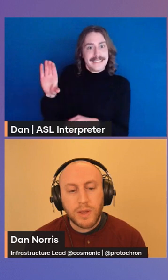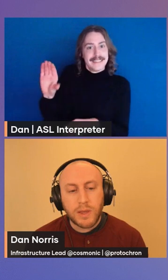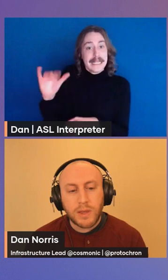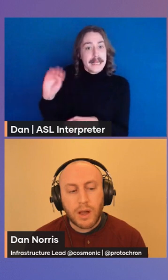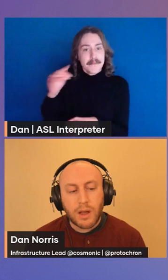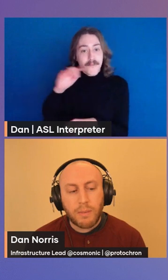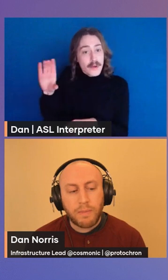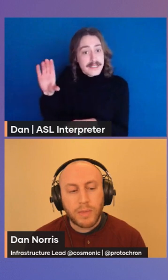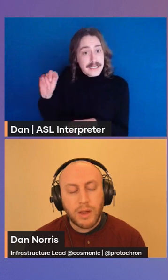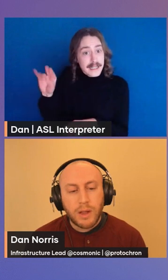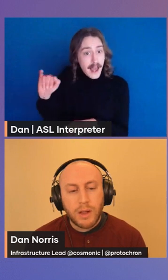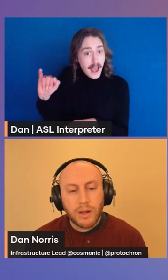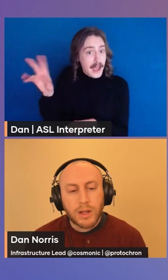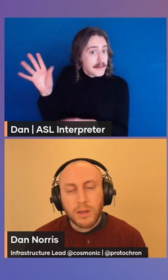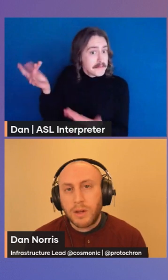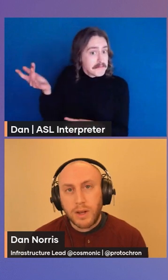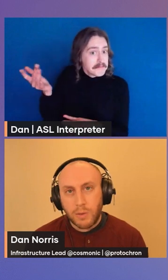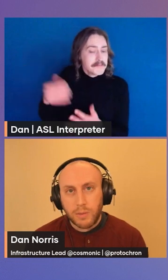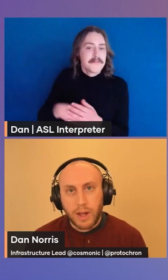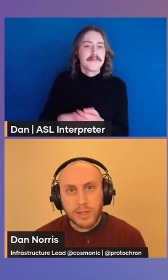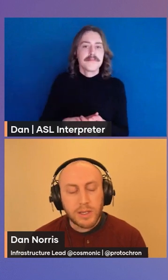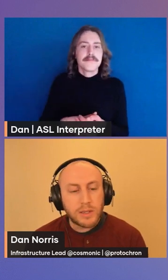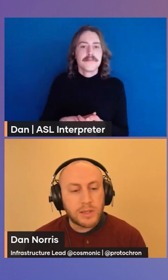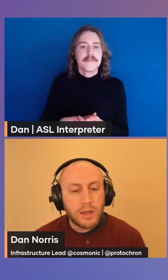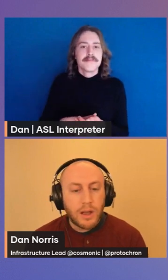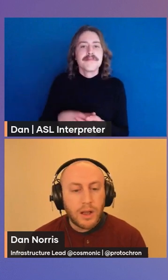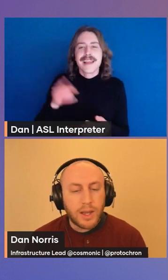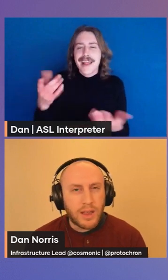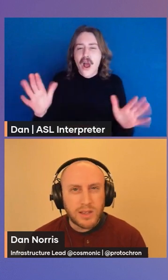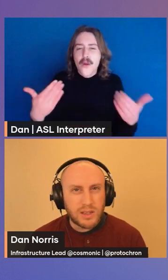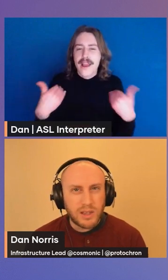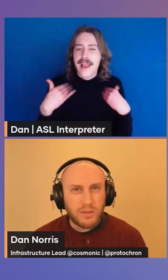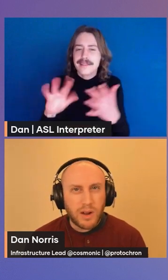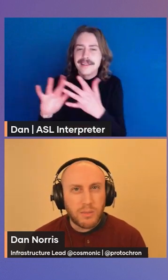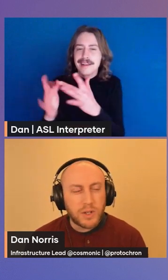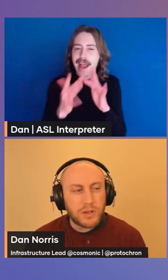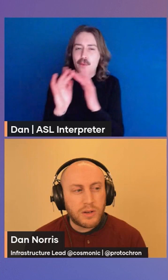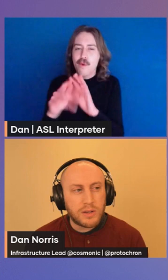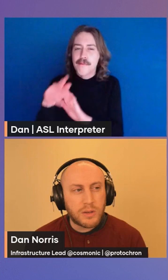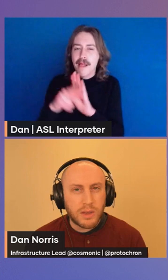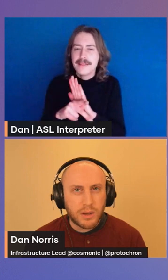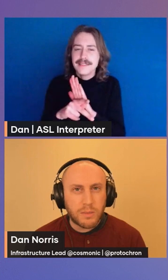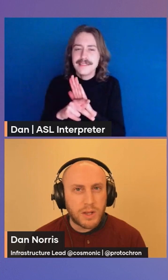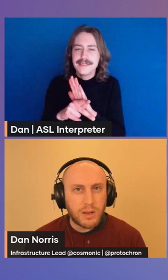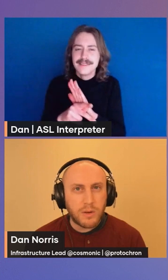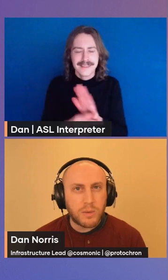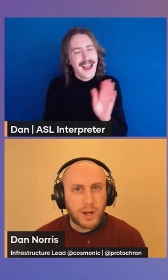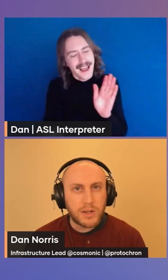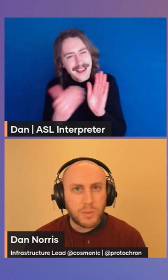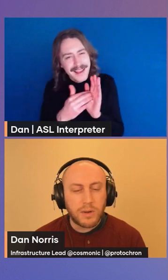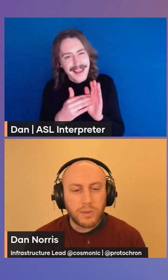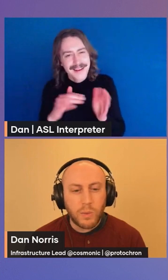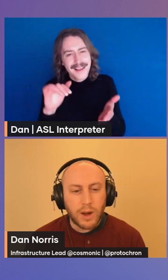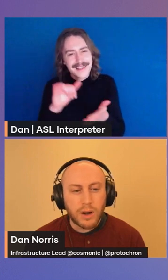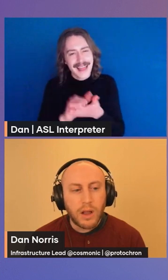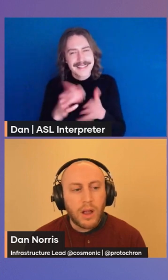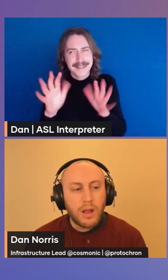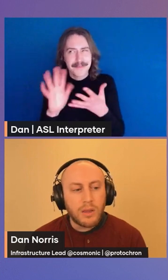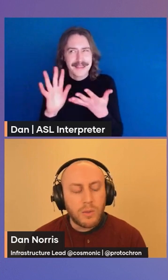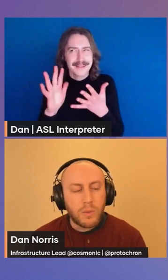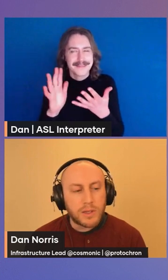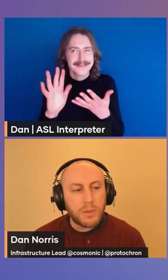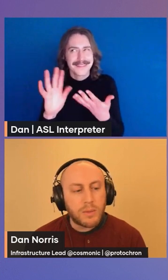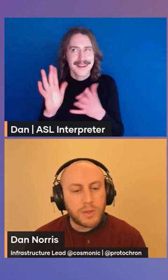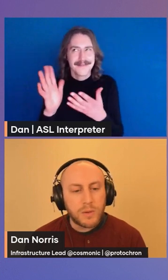ships with a concept called network policies. Again, this is very much something that comes out of the Kubernetes world where